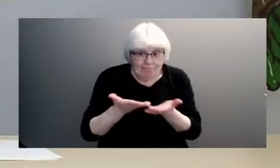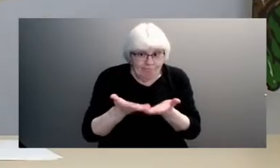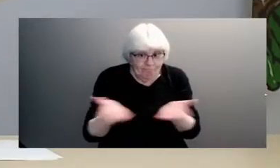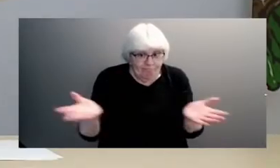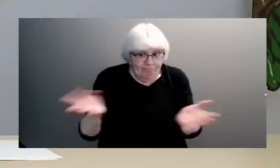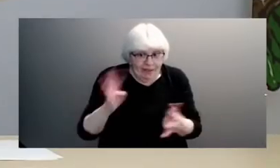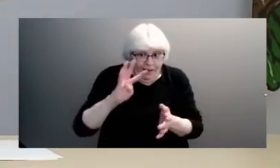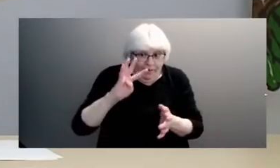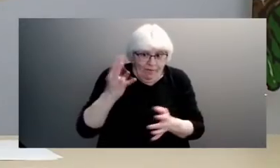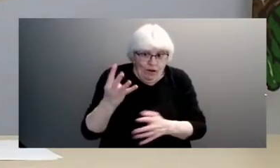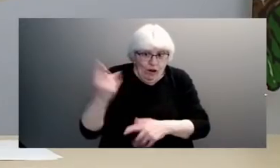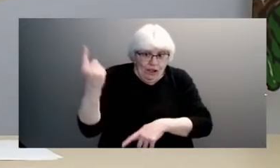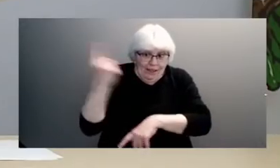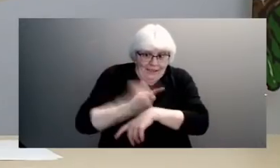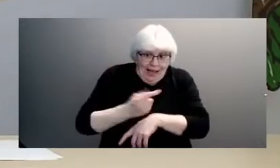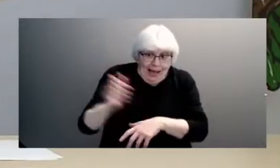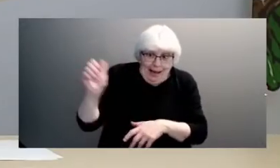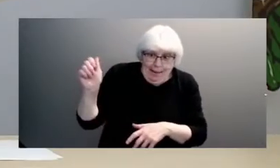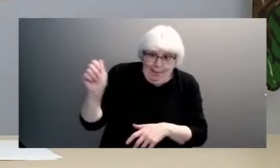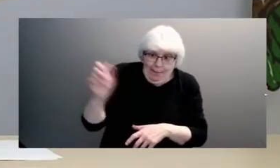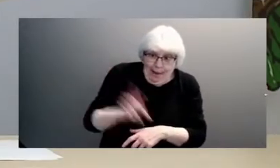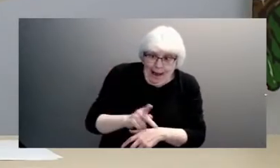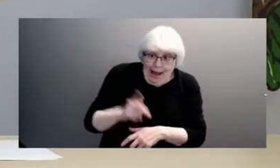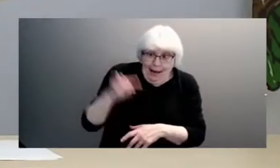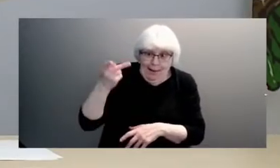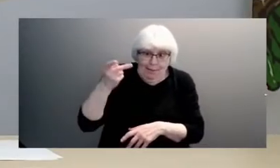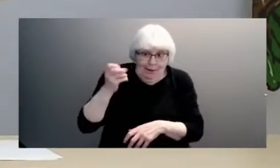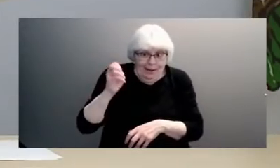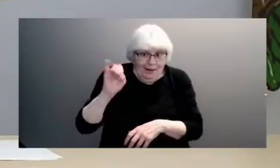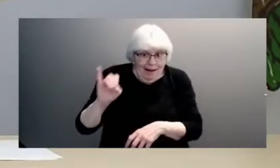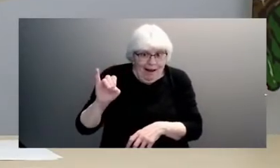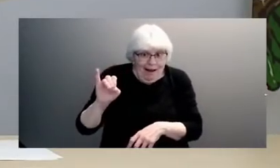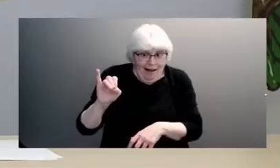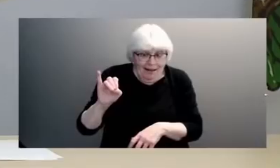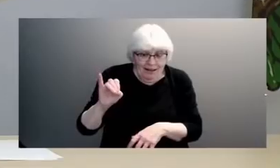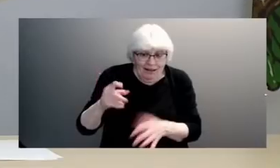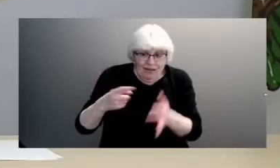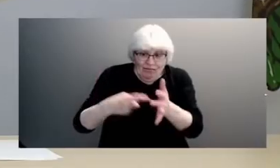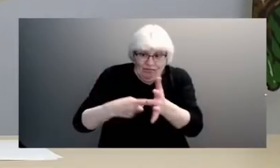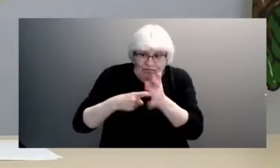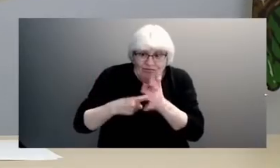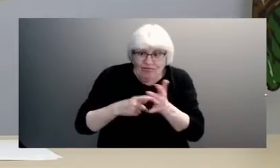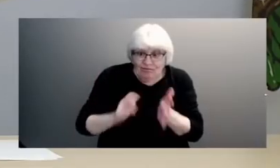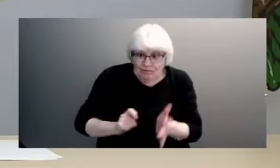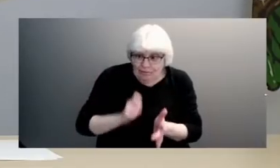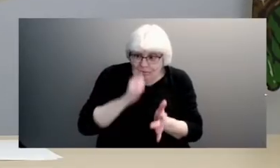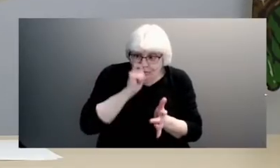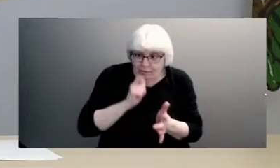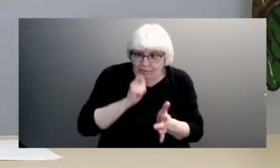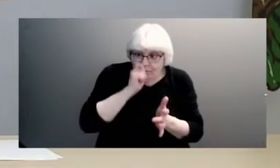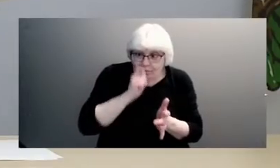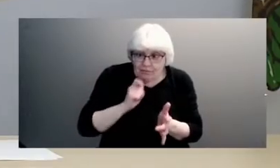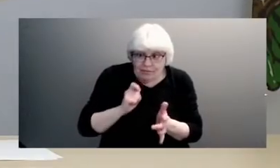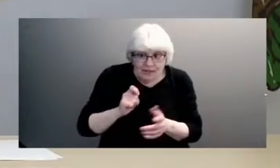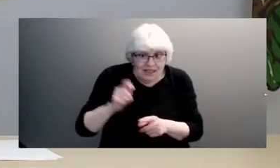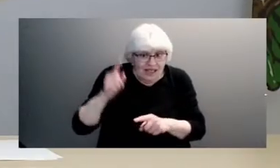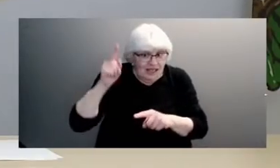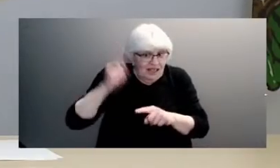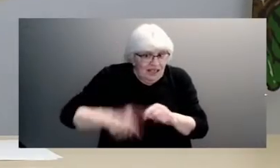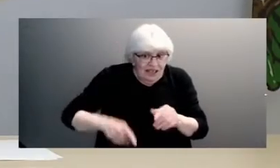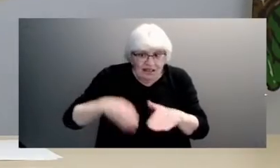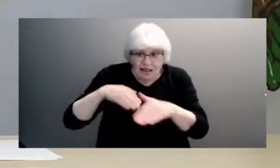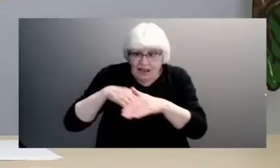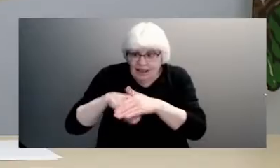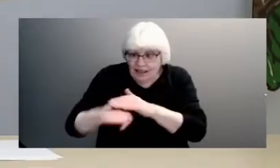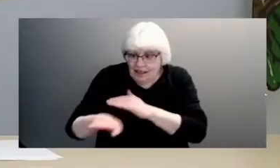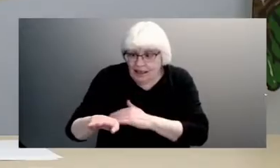have to use antigen tests there, and they can't access it, or you live in remote areas, and that's the test that you want to have access to for your day